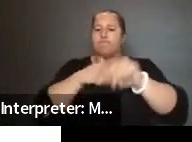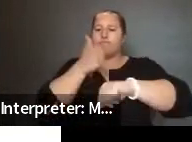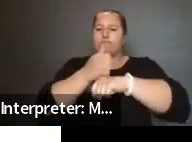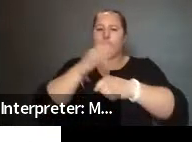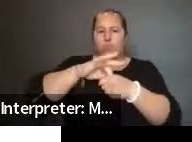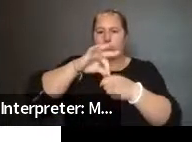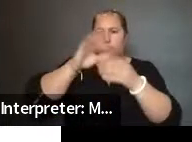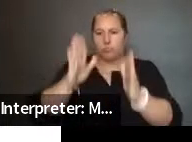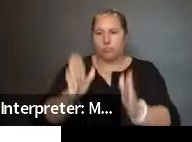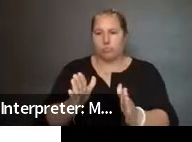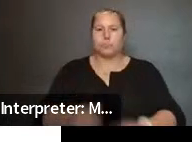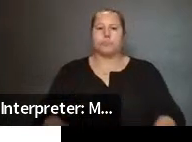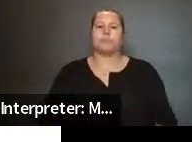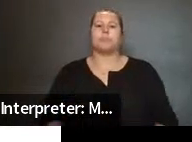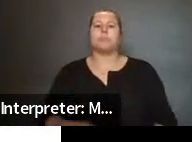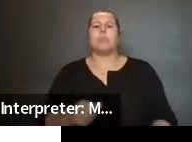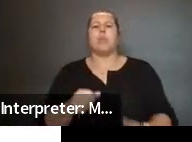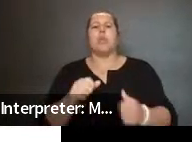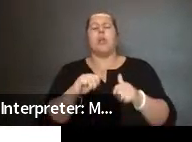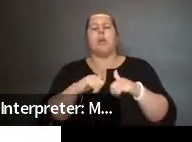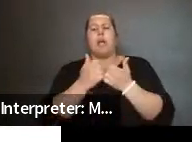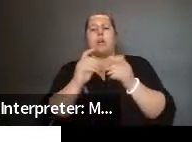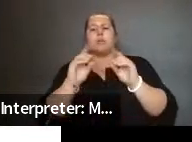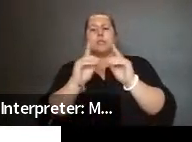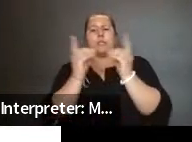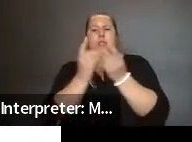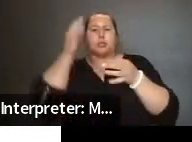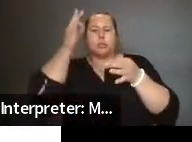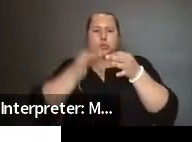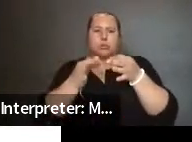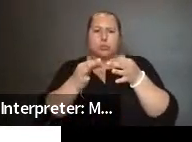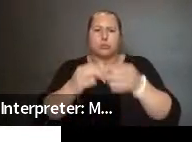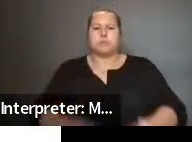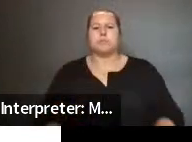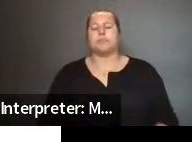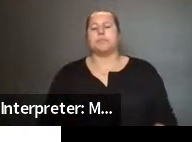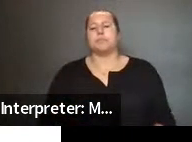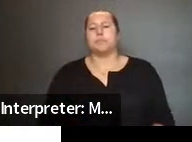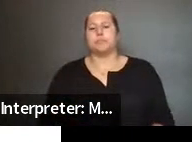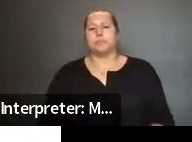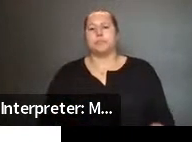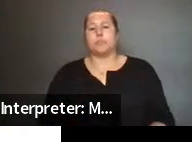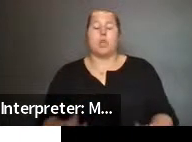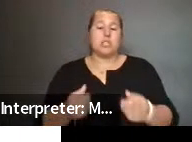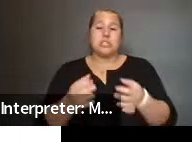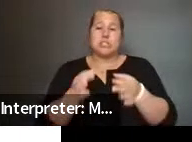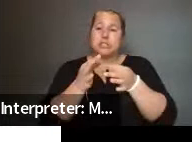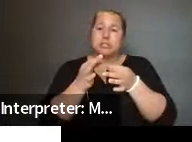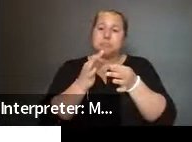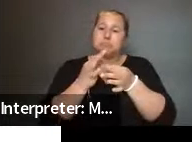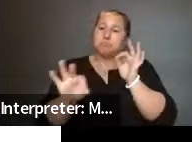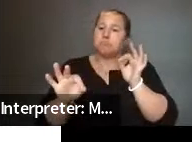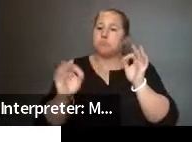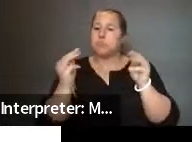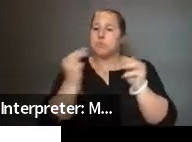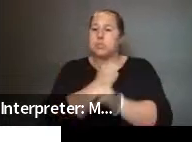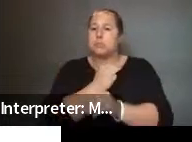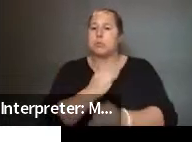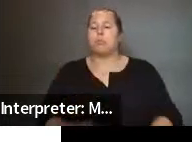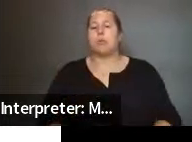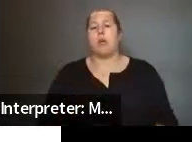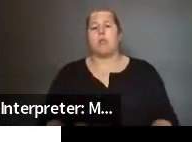So how is a district determined? It really follows some pretty simple math. You take the total population